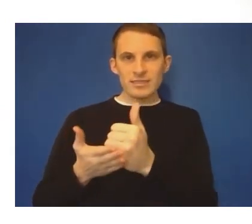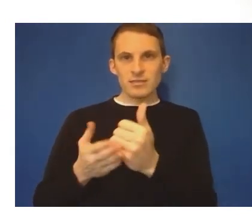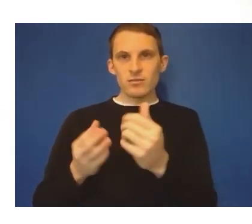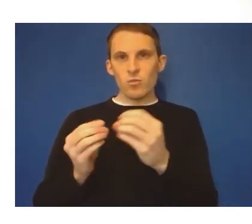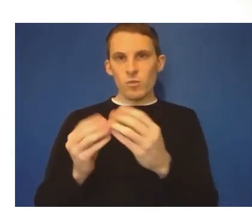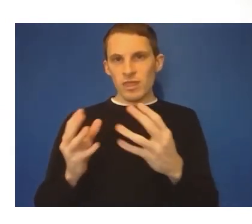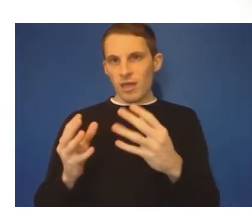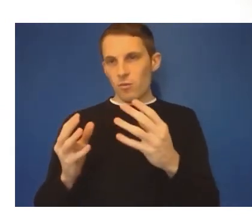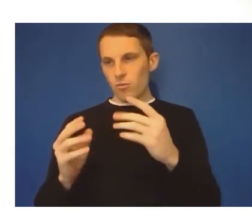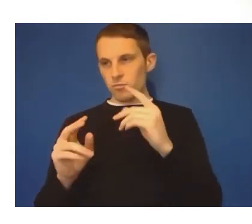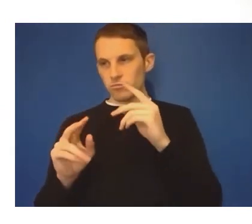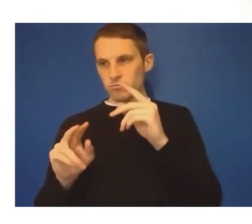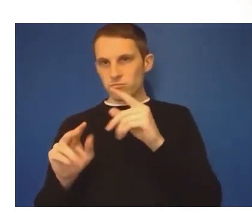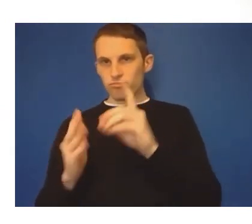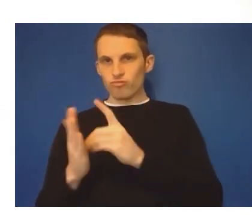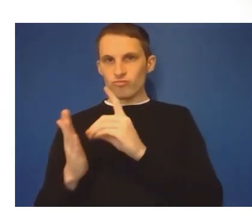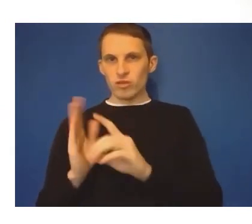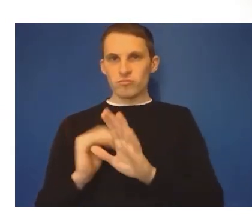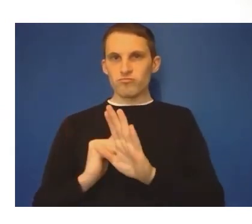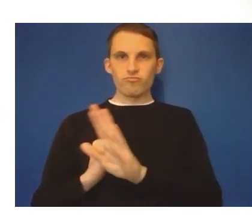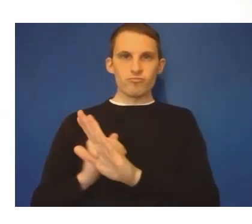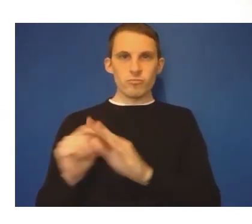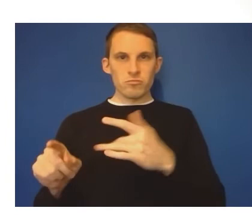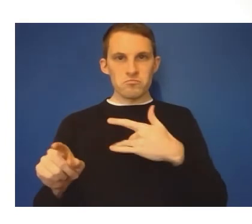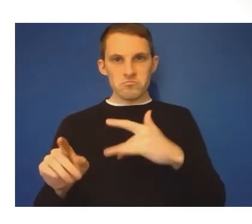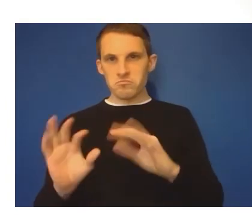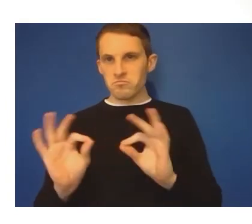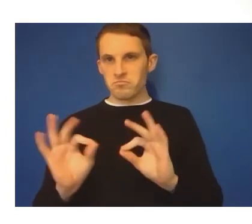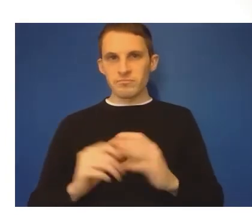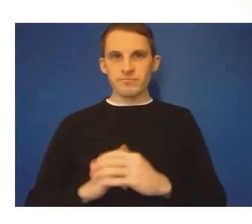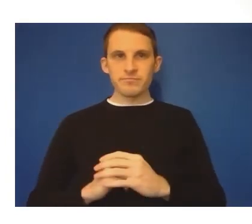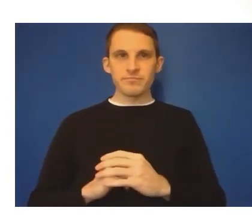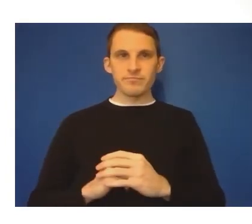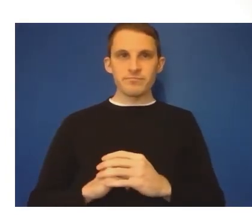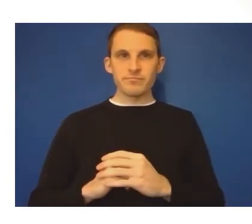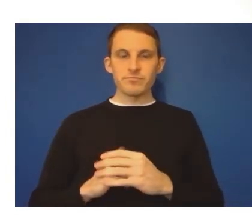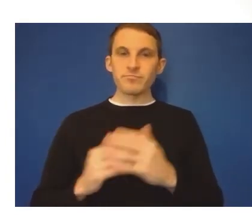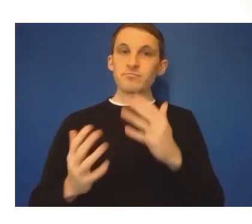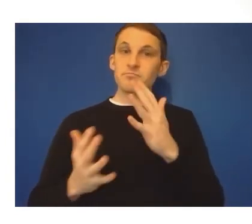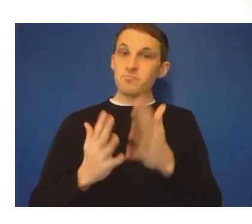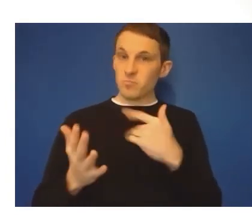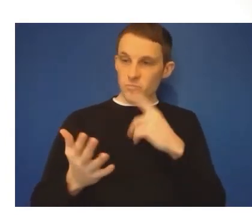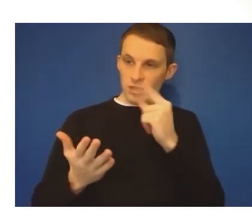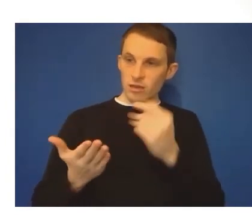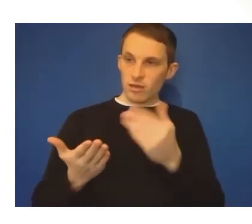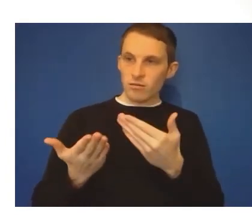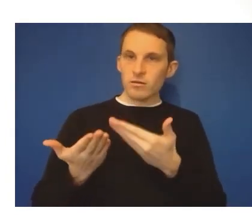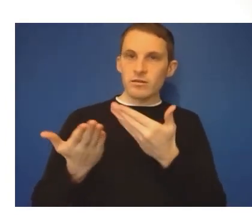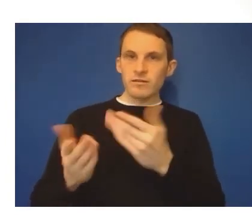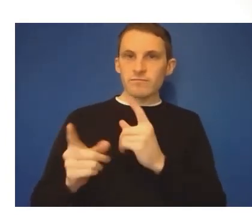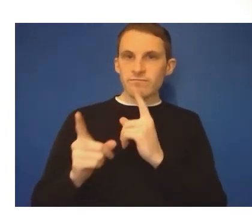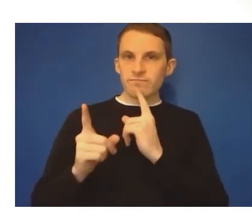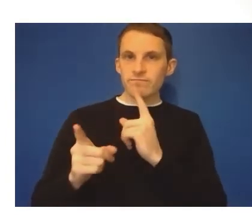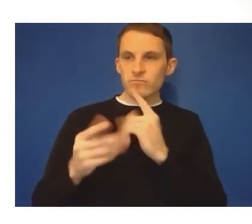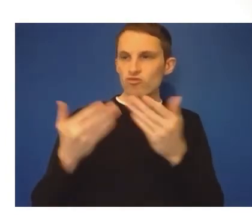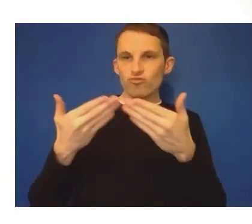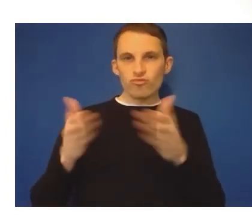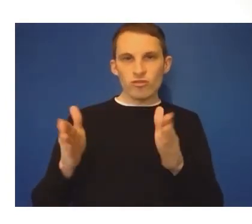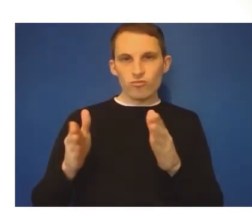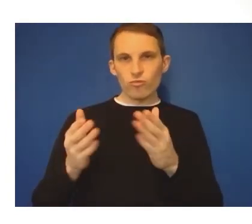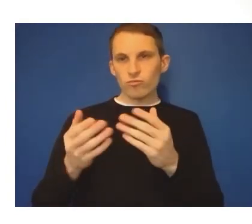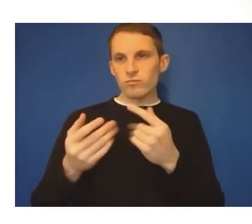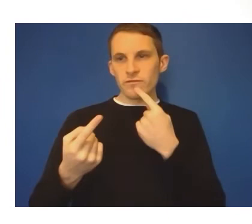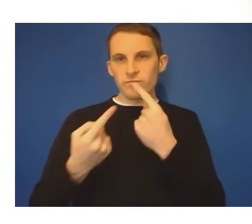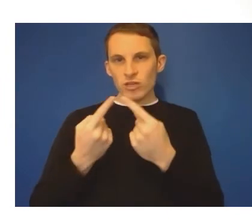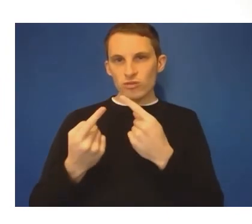discrimination. And here we provide guidance about asking general, non-disability specific questions to find out the information